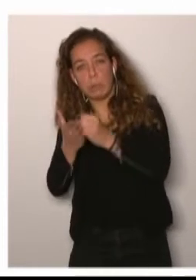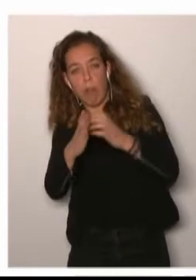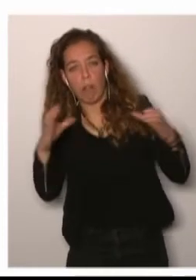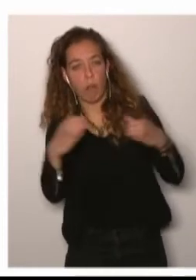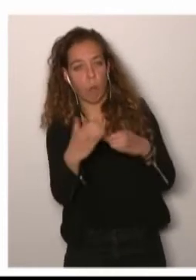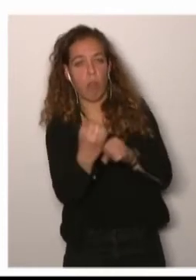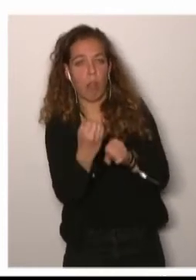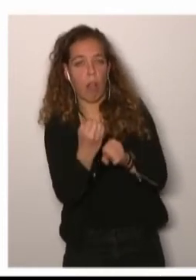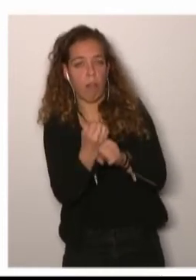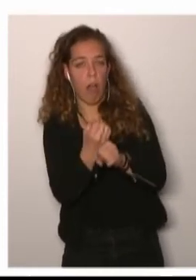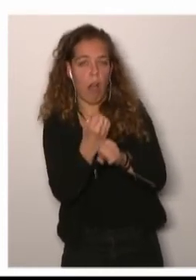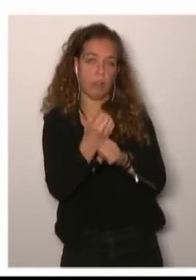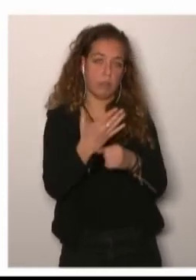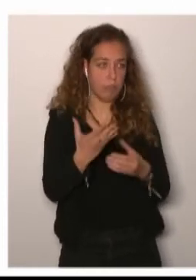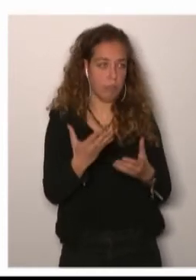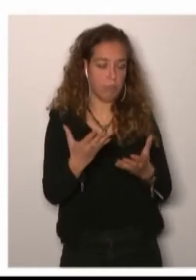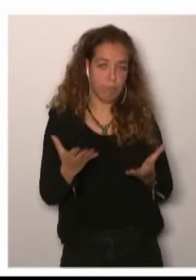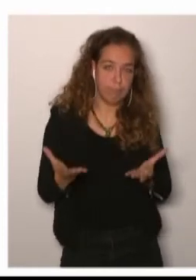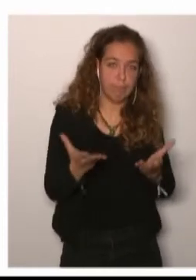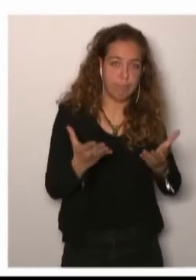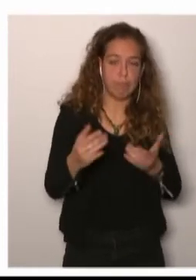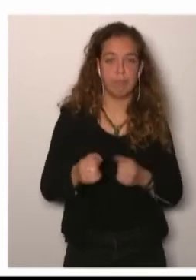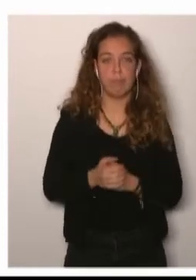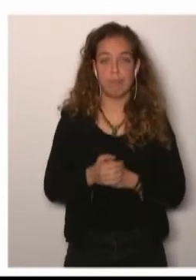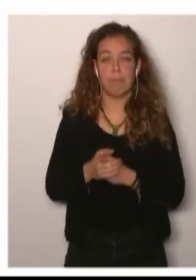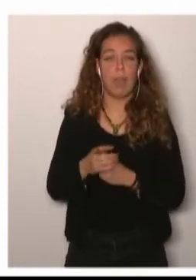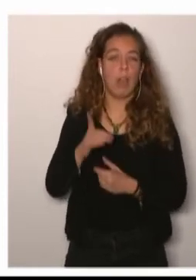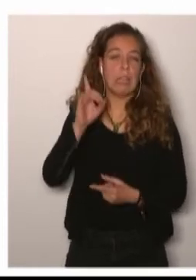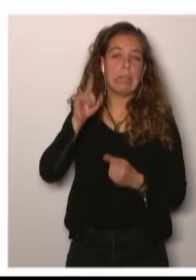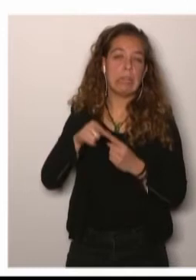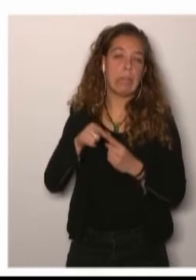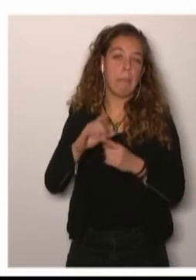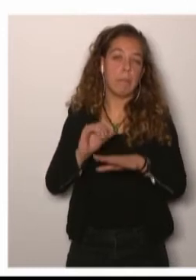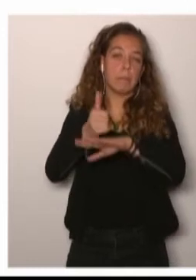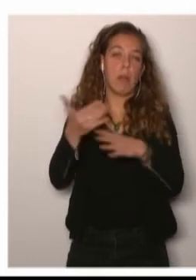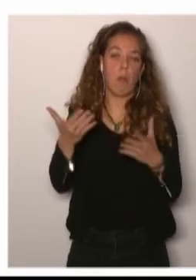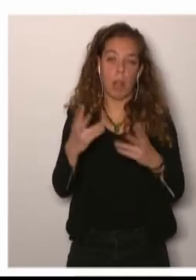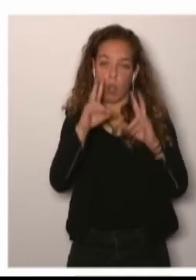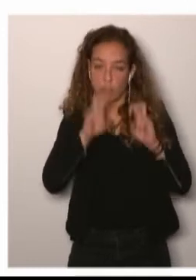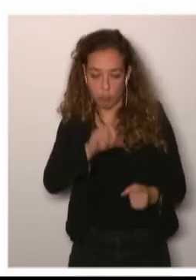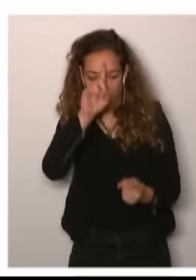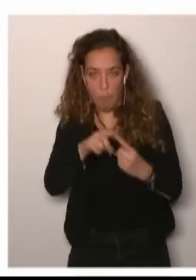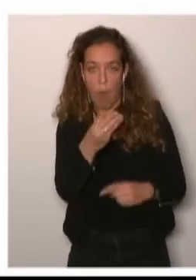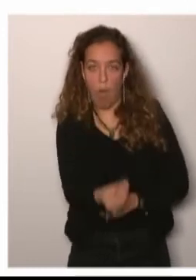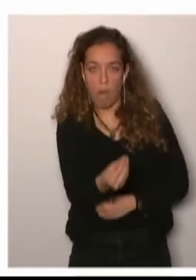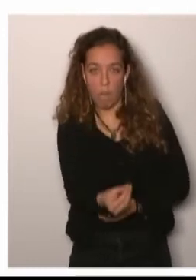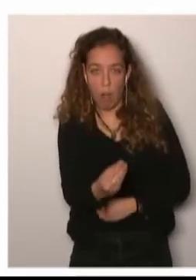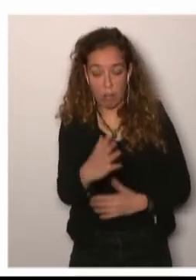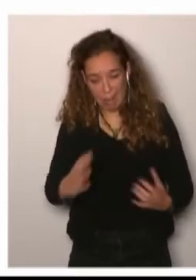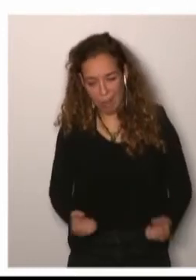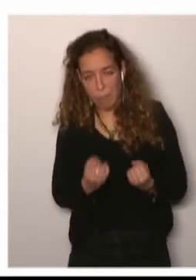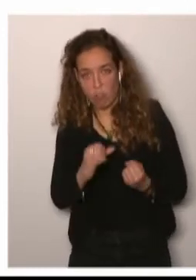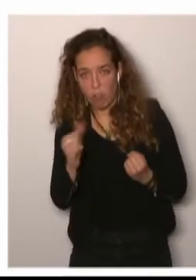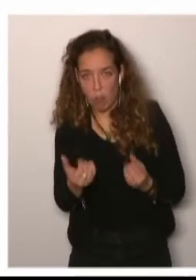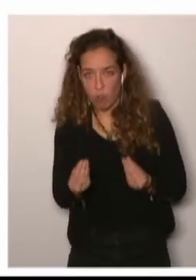directly address challenges of clinical research in children by really building capacity in a collaborative approach. And to name here, the